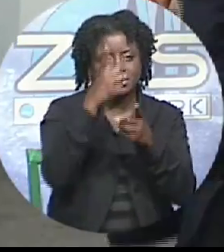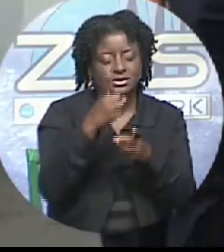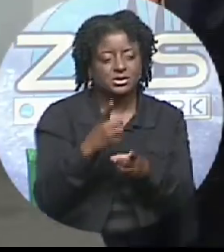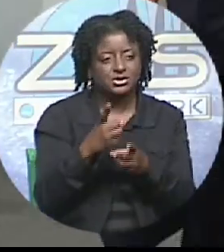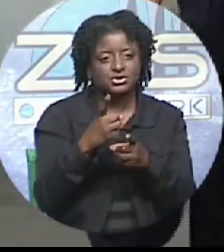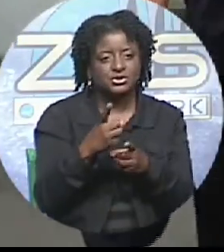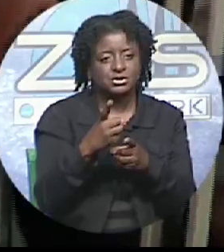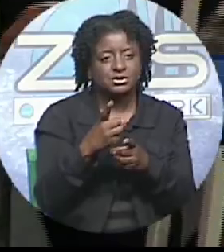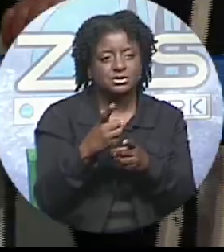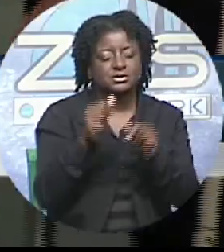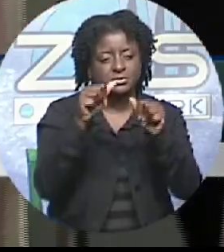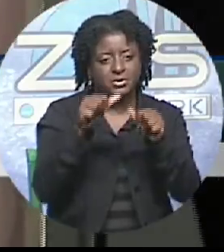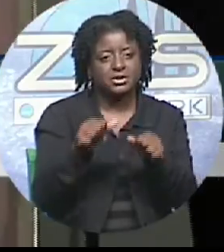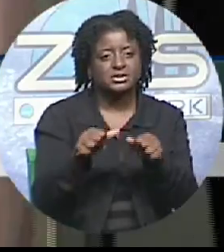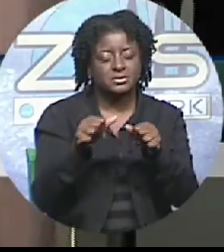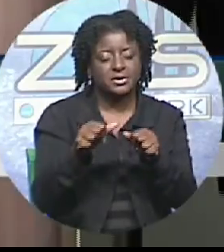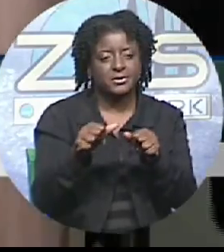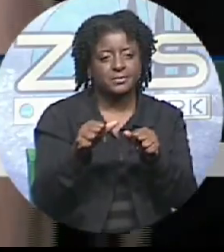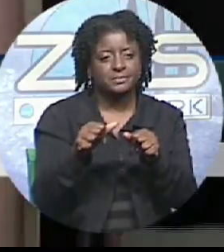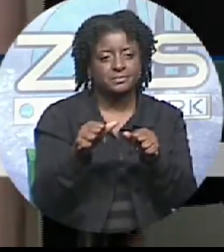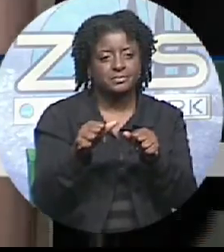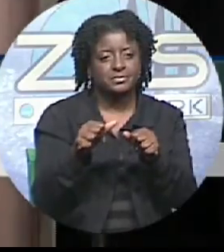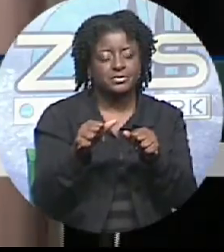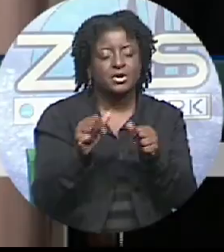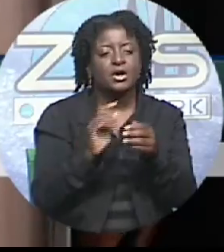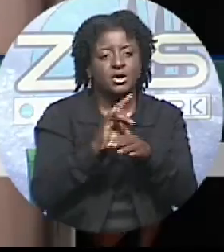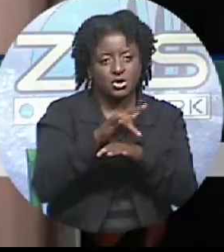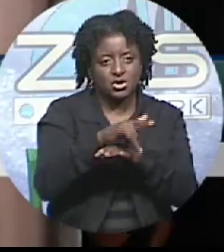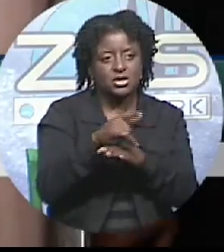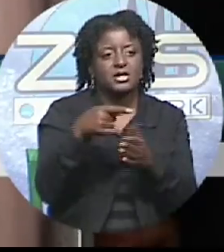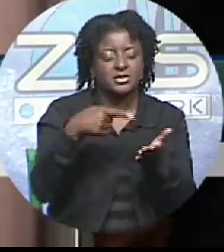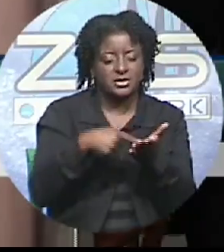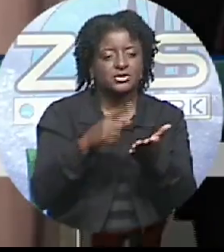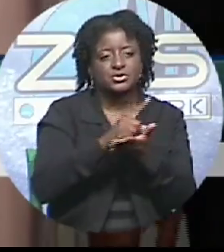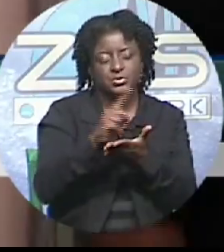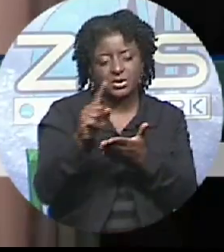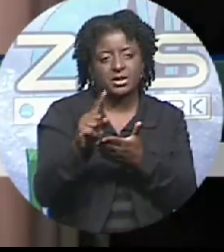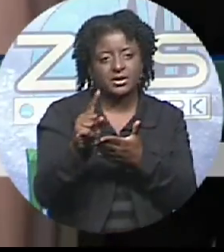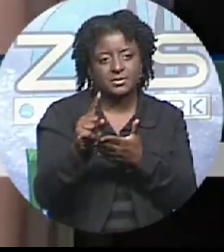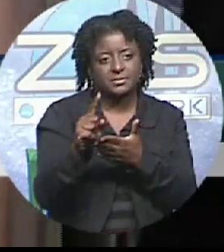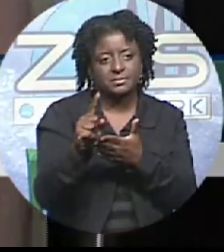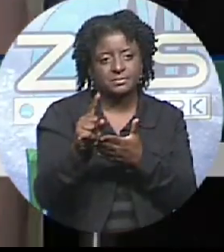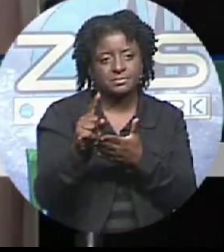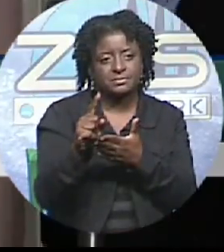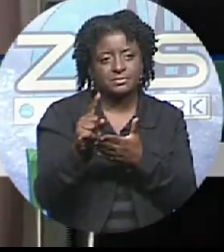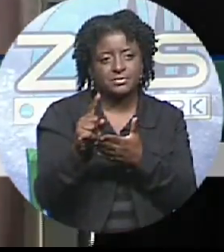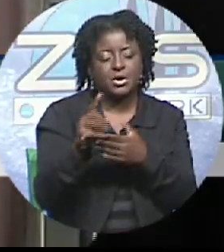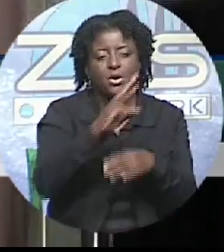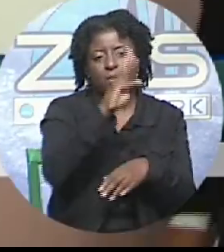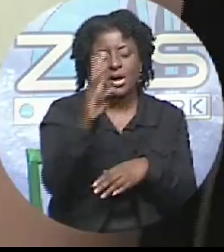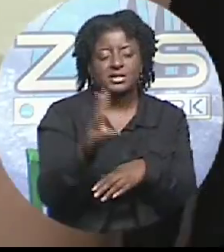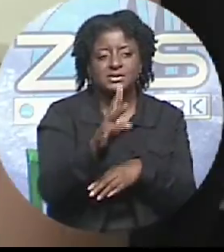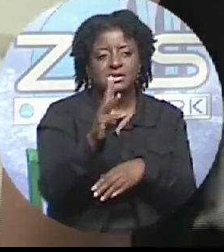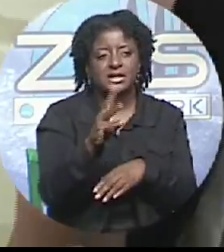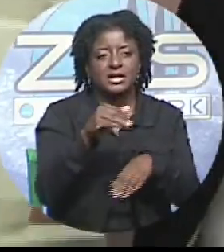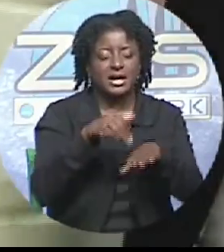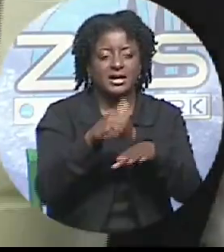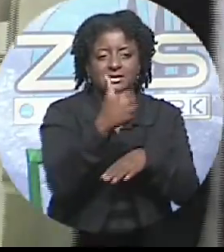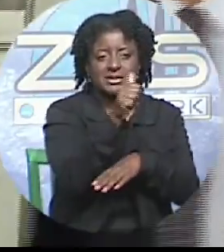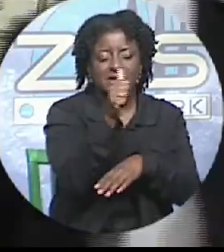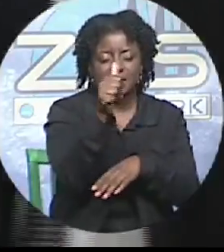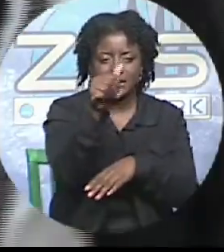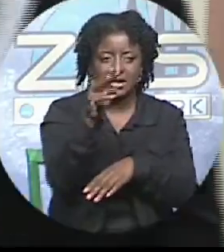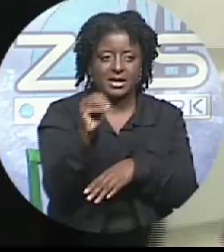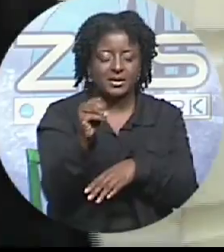in the Bahama court matter as early as this week, Justice Ian Winder said Wednesday at 10 a.m. as the time when he will make